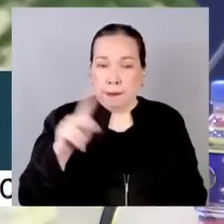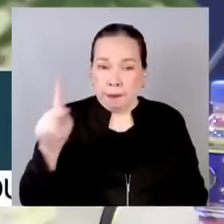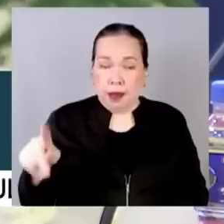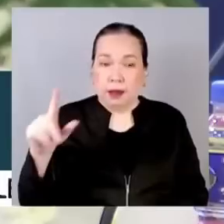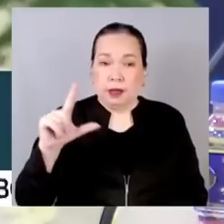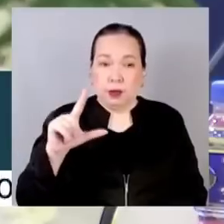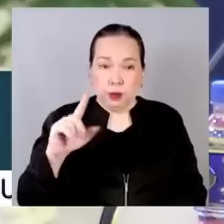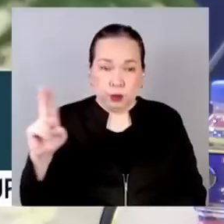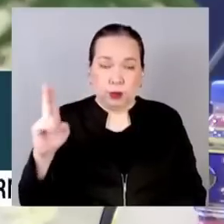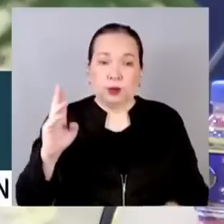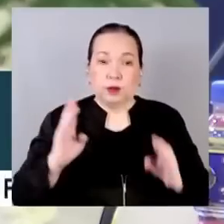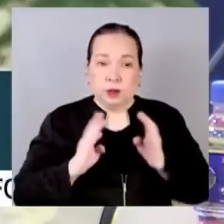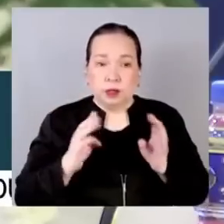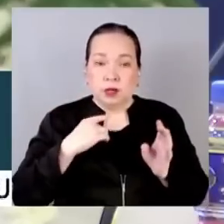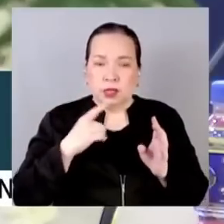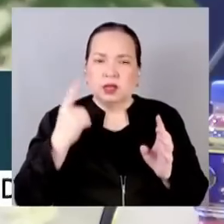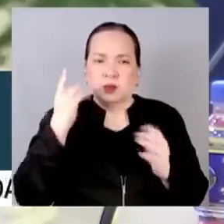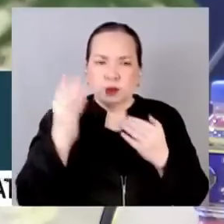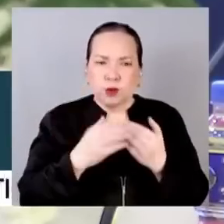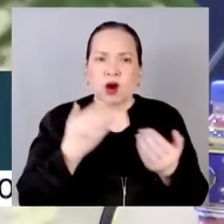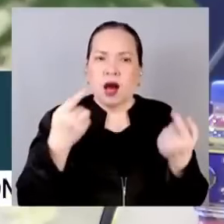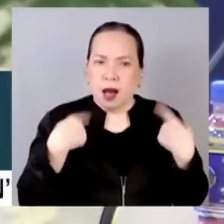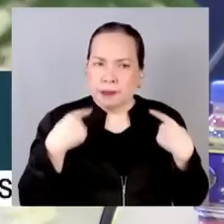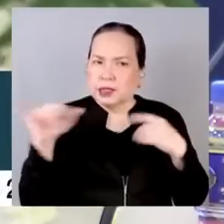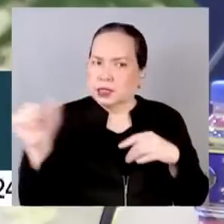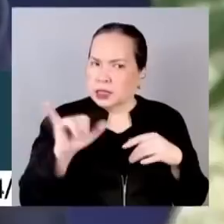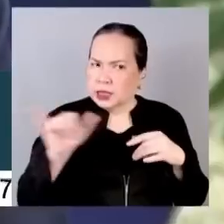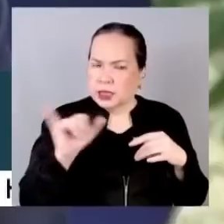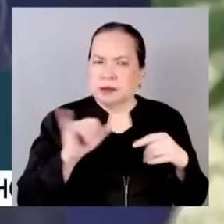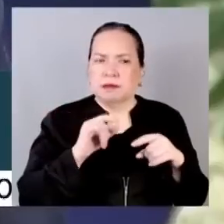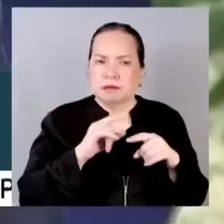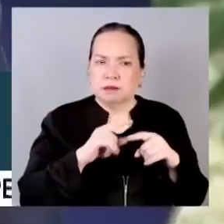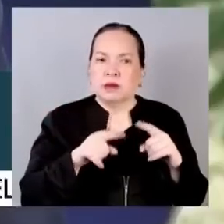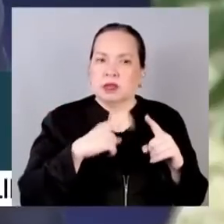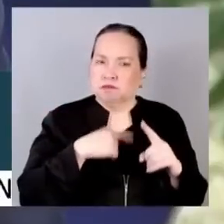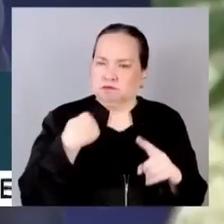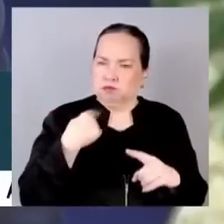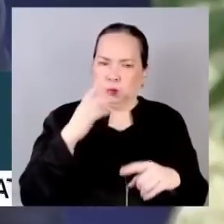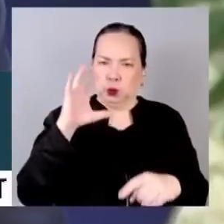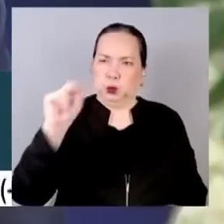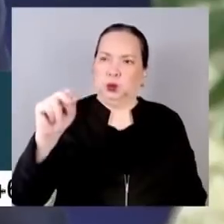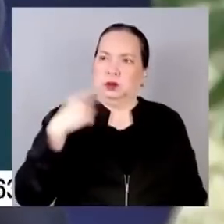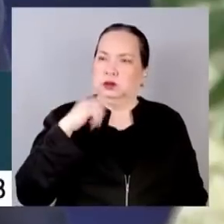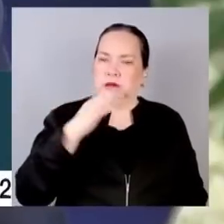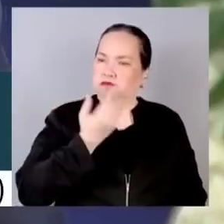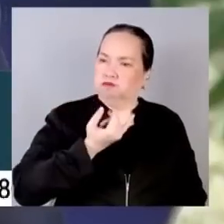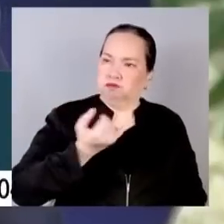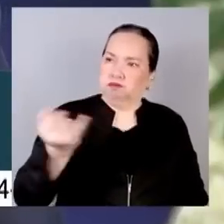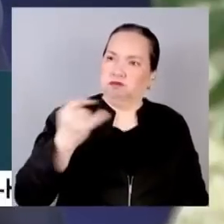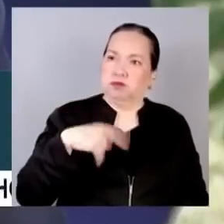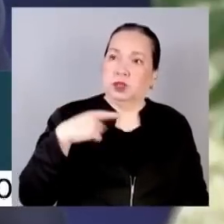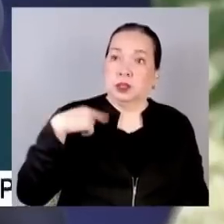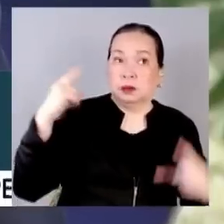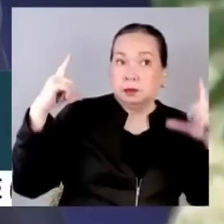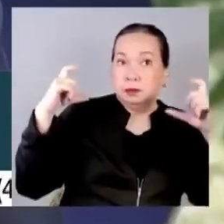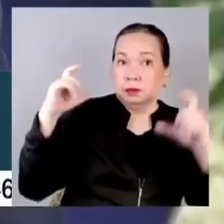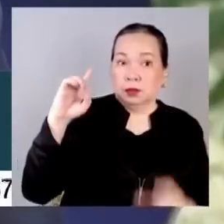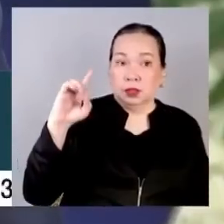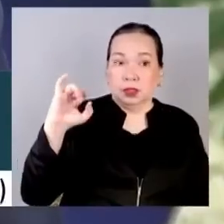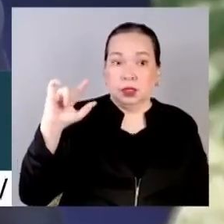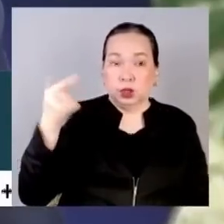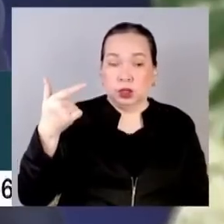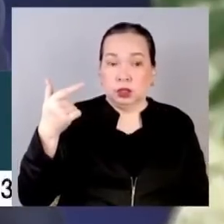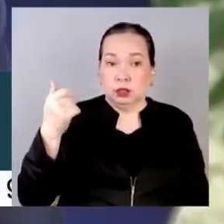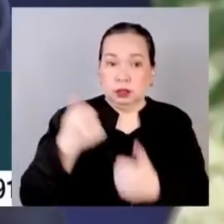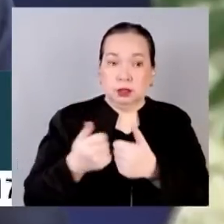City, saying there could have been pilferage there as well, and that he purposely turned down invitations of a photo op with the DILG secretary in these